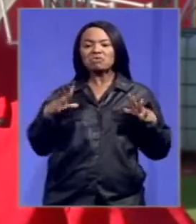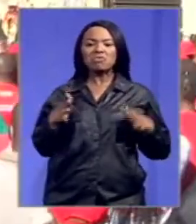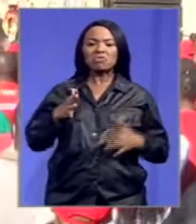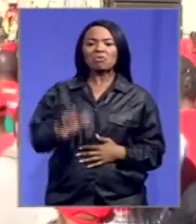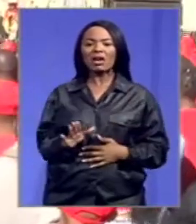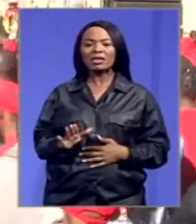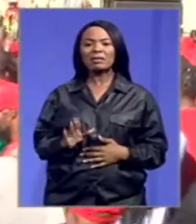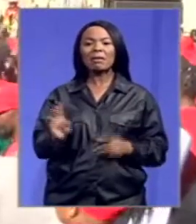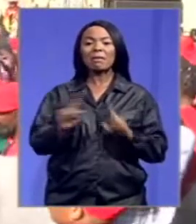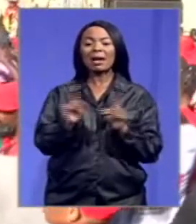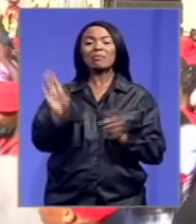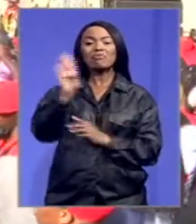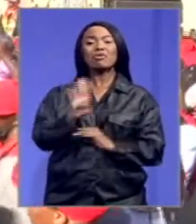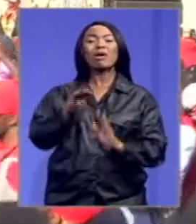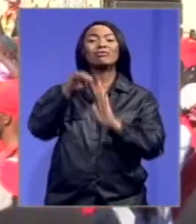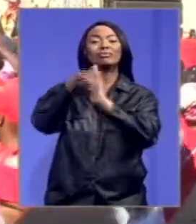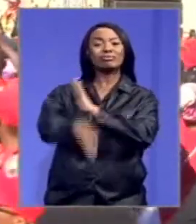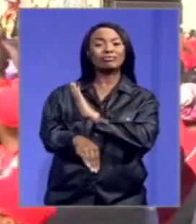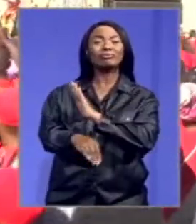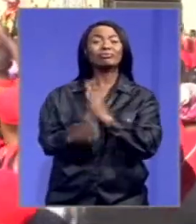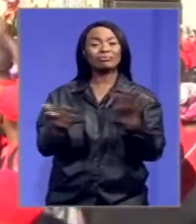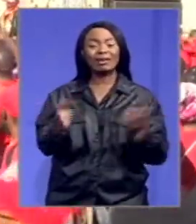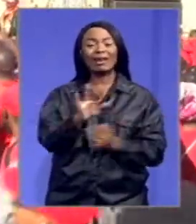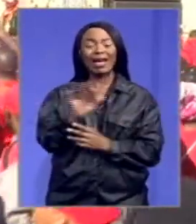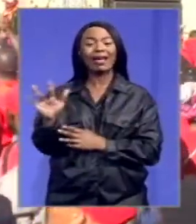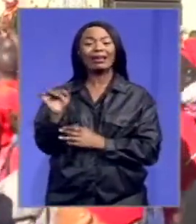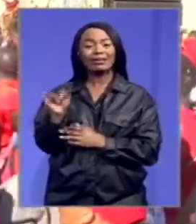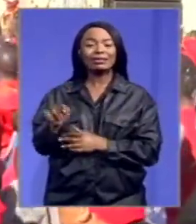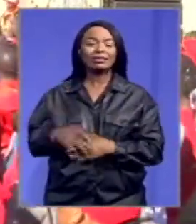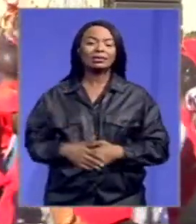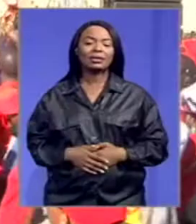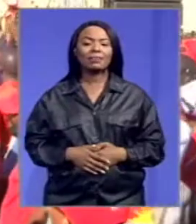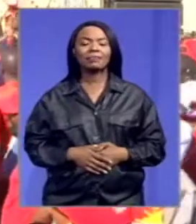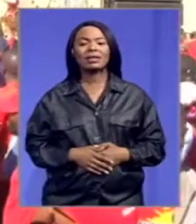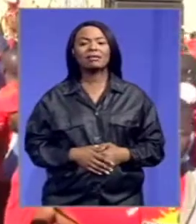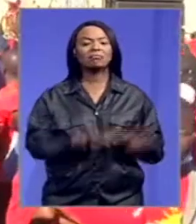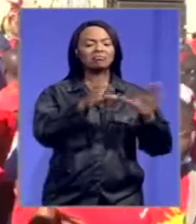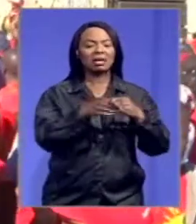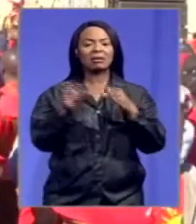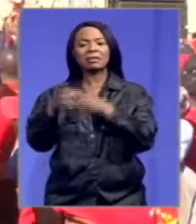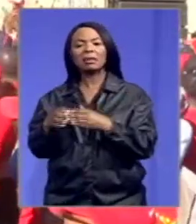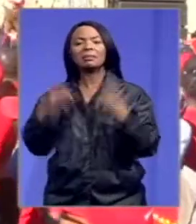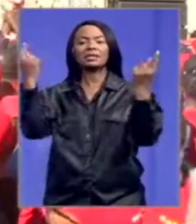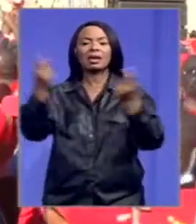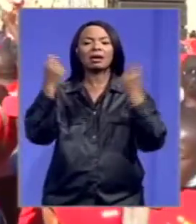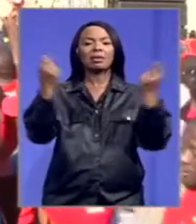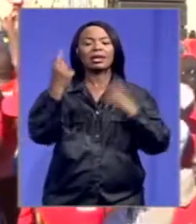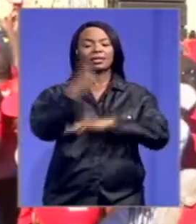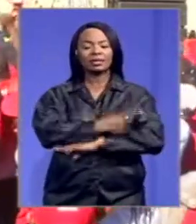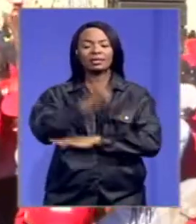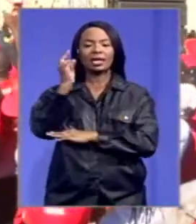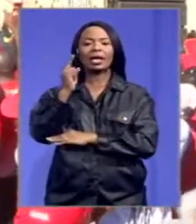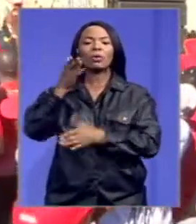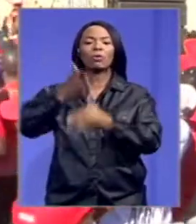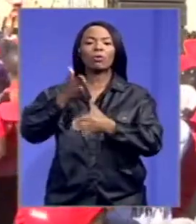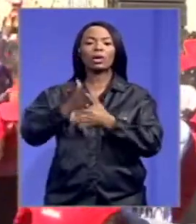lost. Ho boetse ho eba le mekete e meng e mengatanyana ya matjhaba ya letsatsi lena la basebetsi naheng ena.